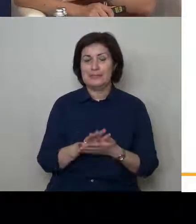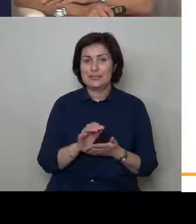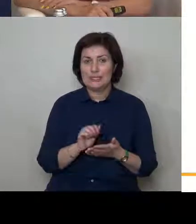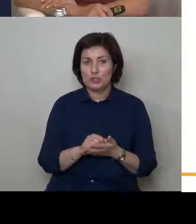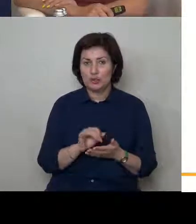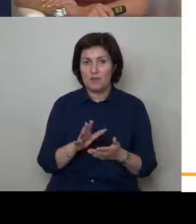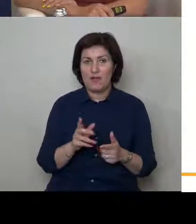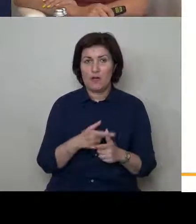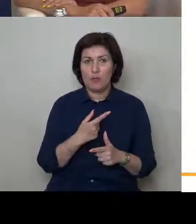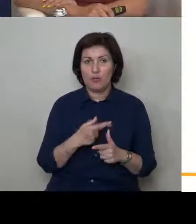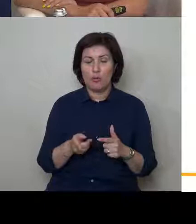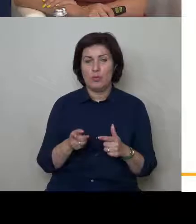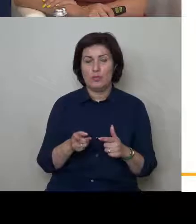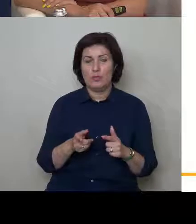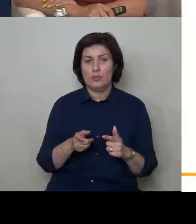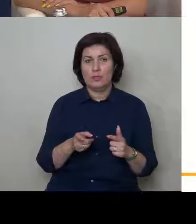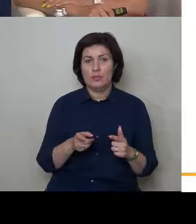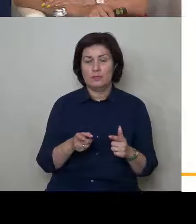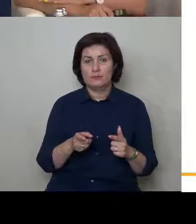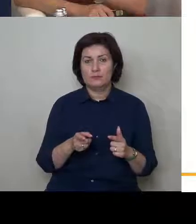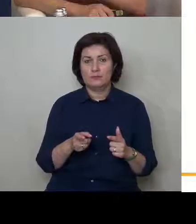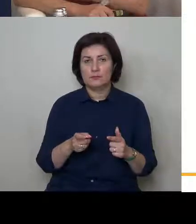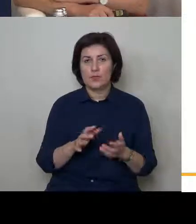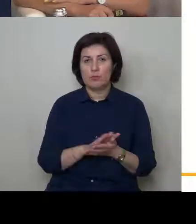where voters would destroy